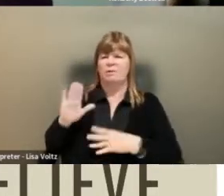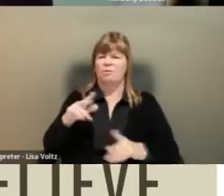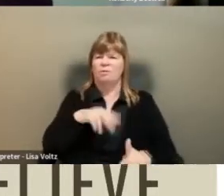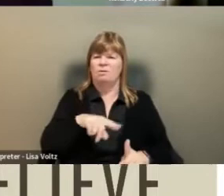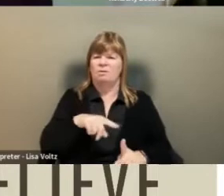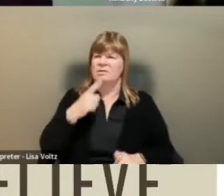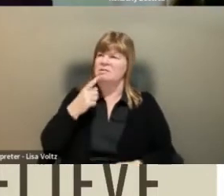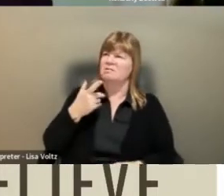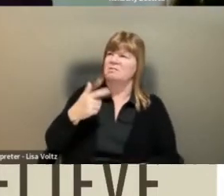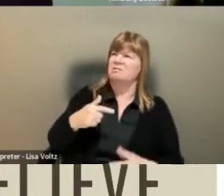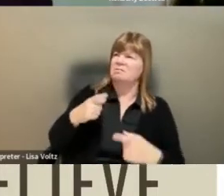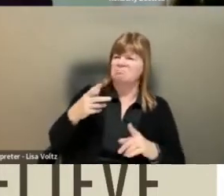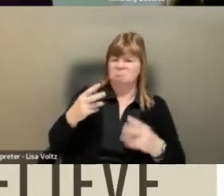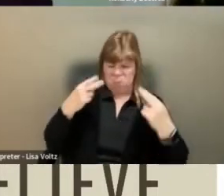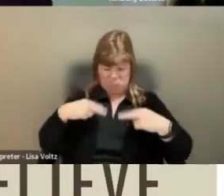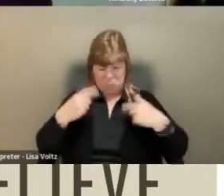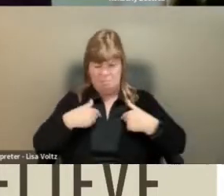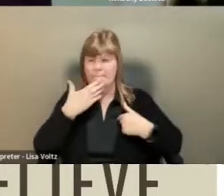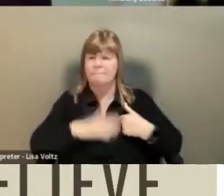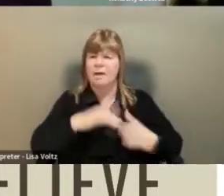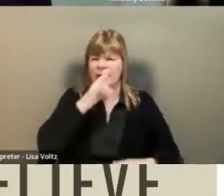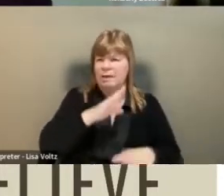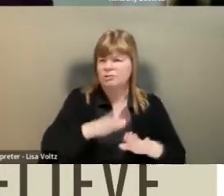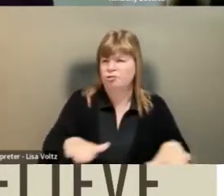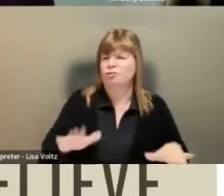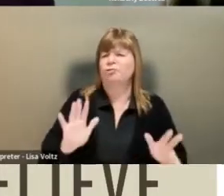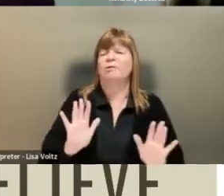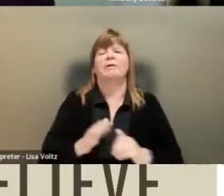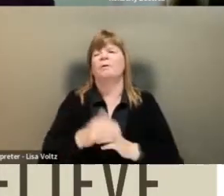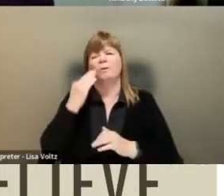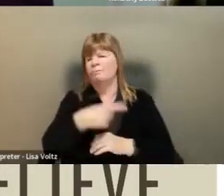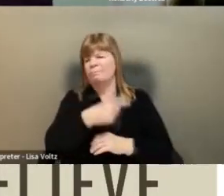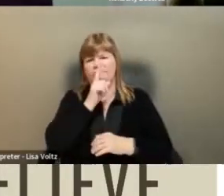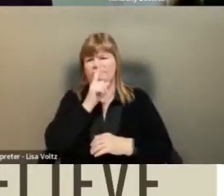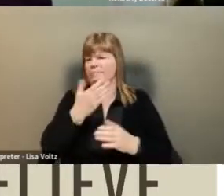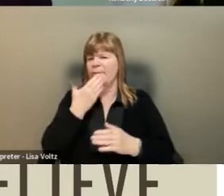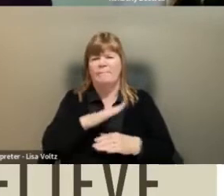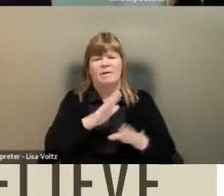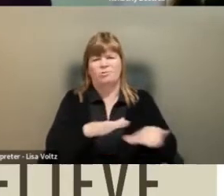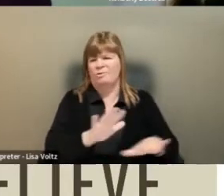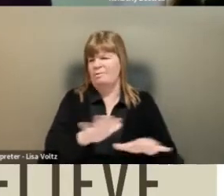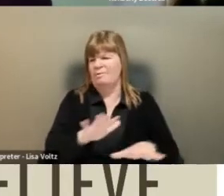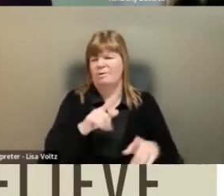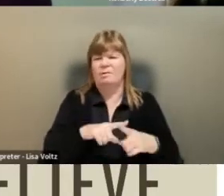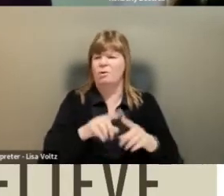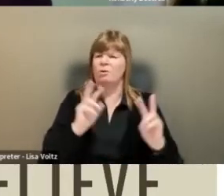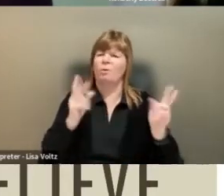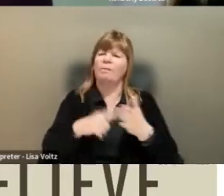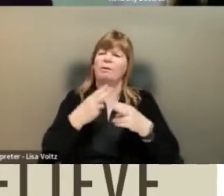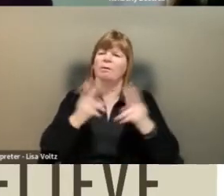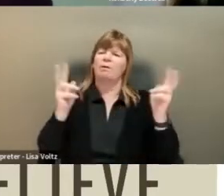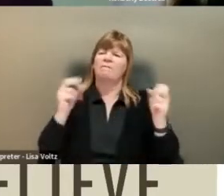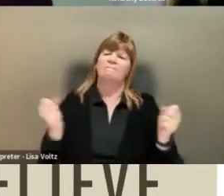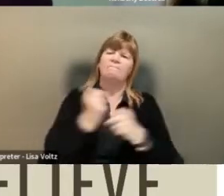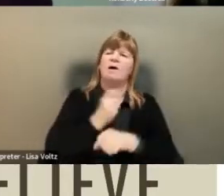being a bad kid. Well, what we know is they're not being a bad kid, they're in fight or flight mode.